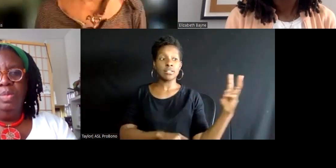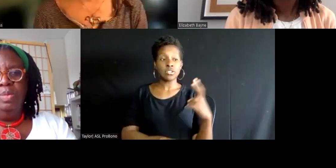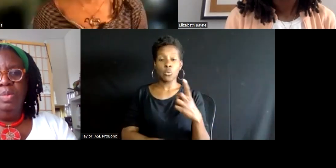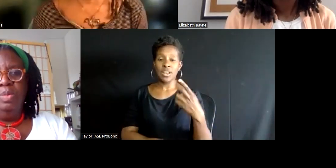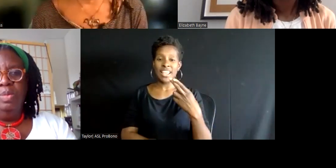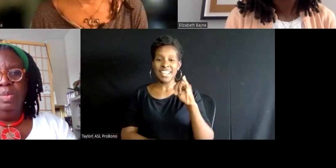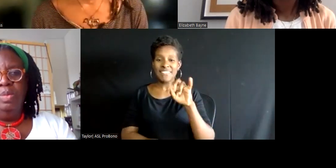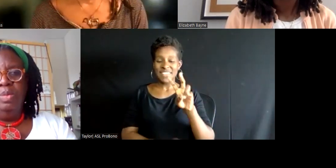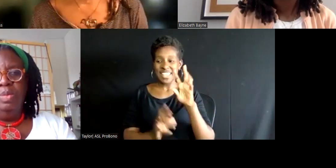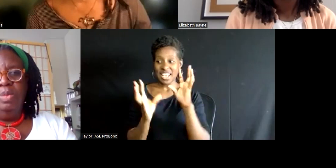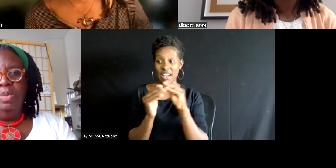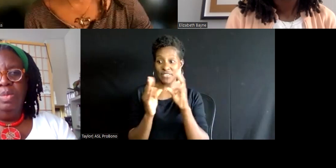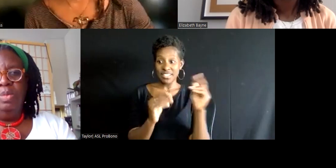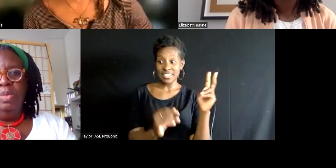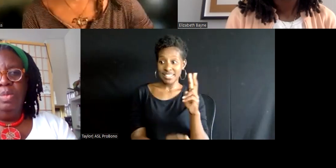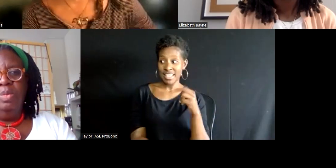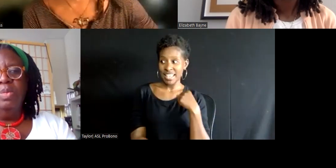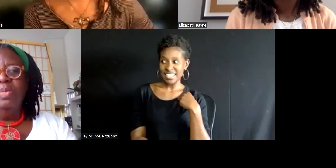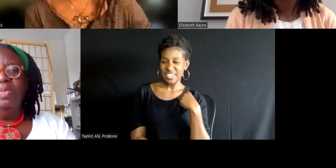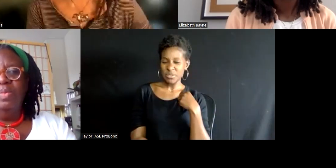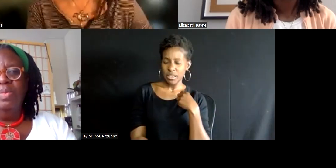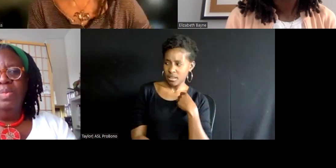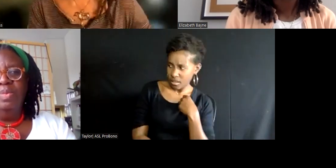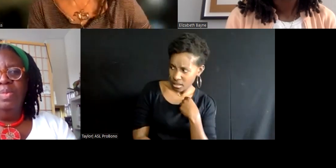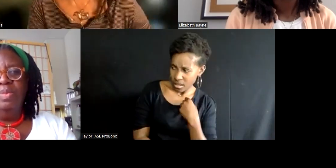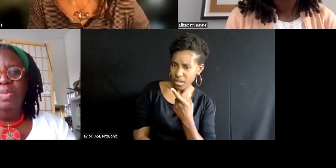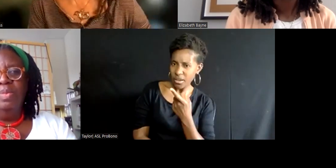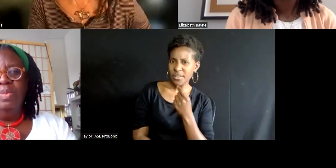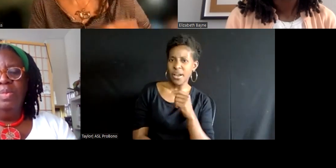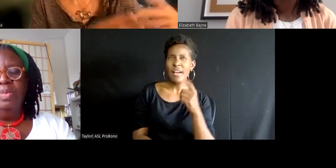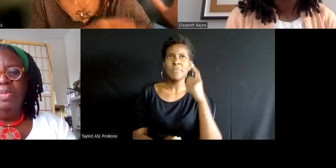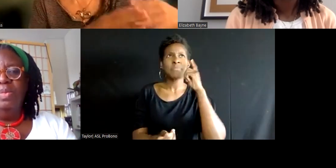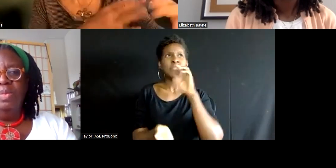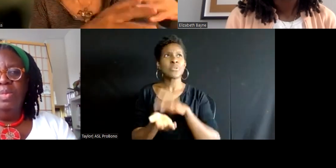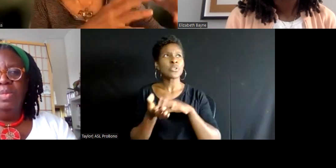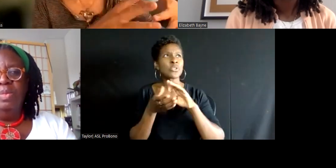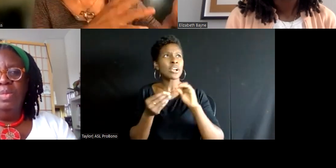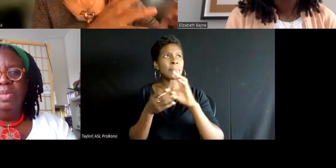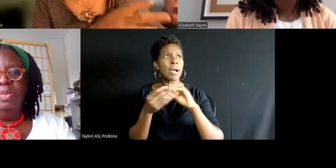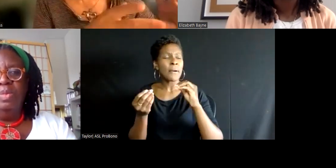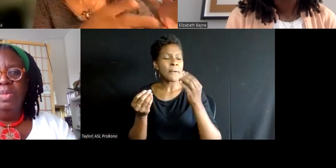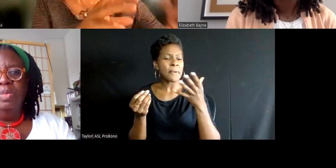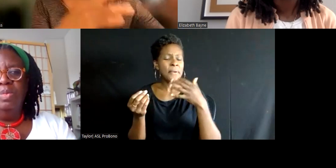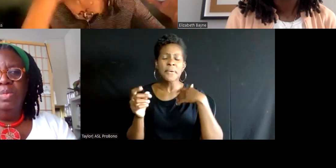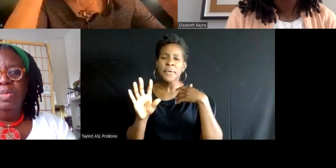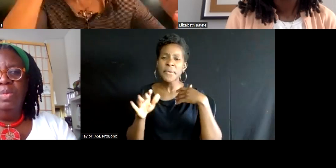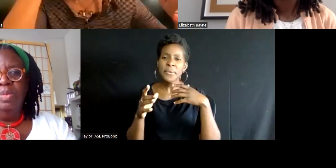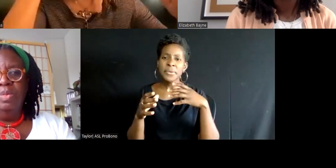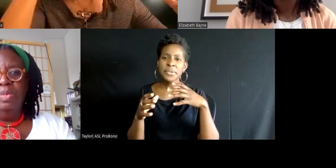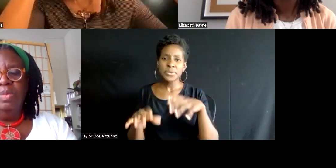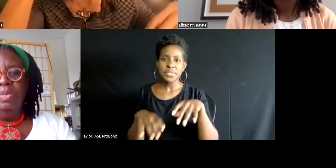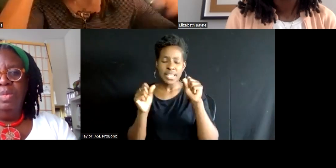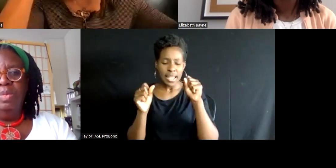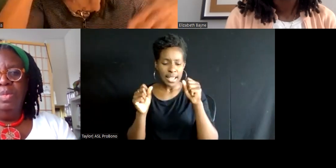lean over and she was like, what's that, what they were talking about being when you take a PrEP, or if you take